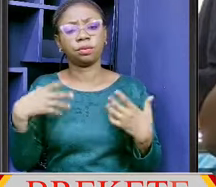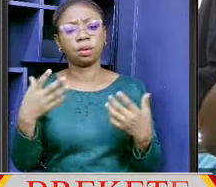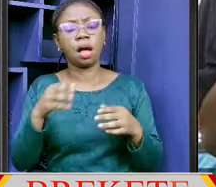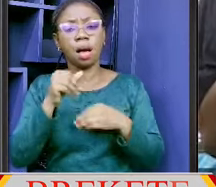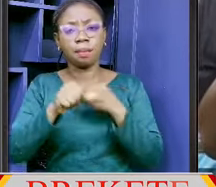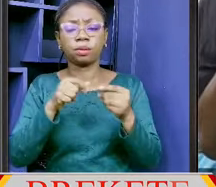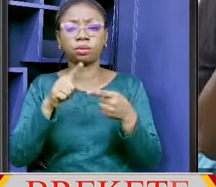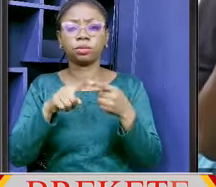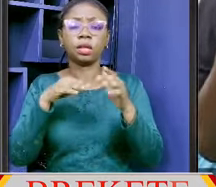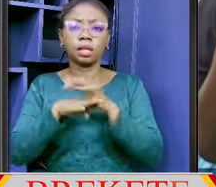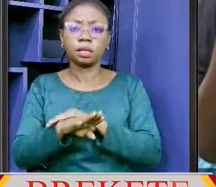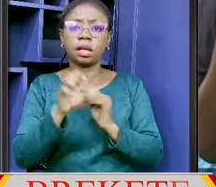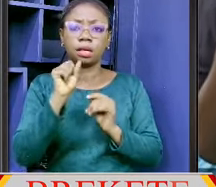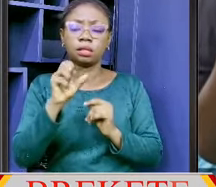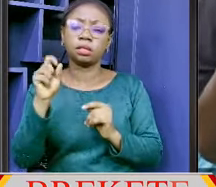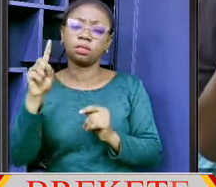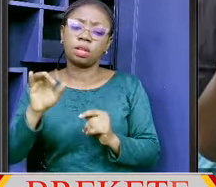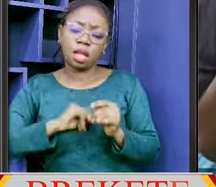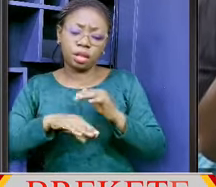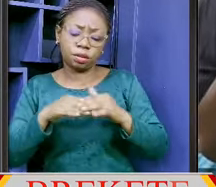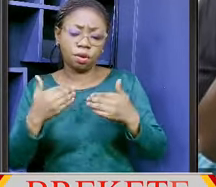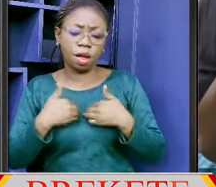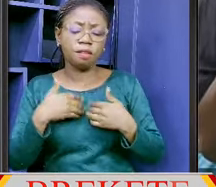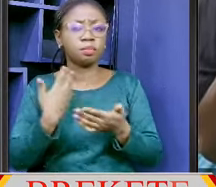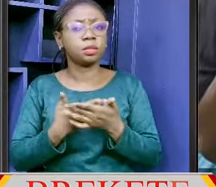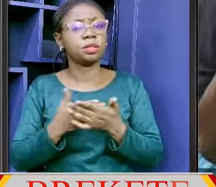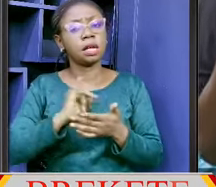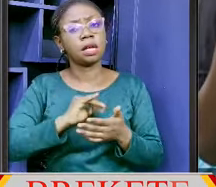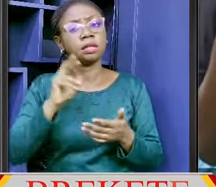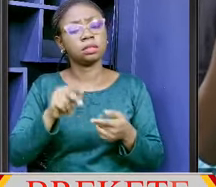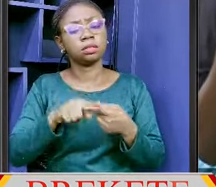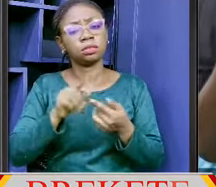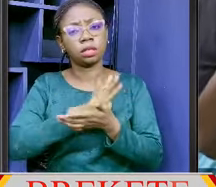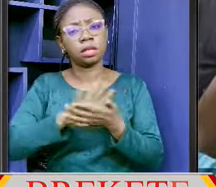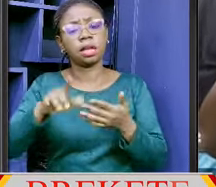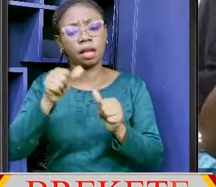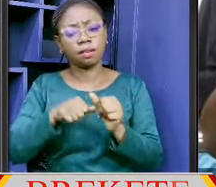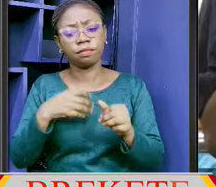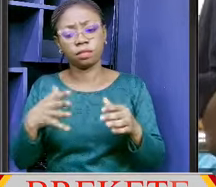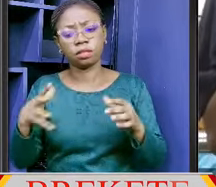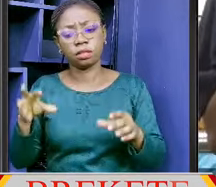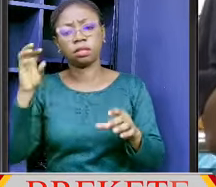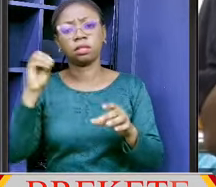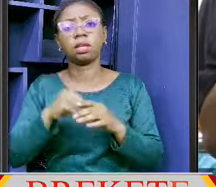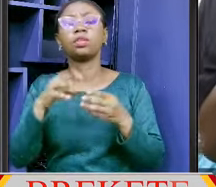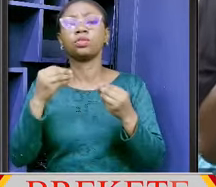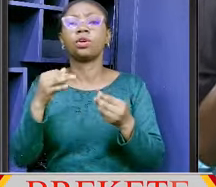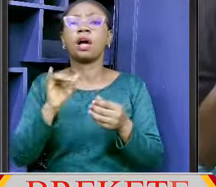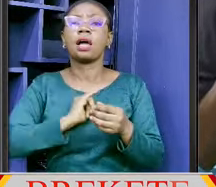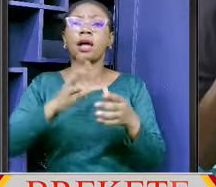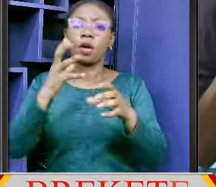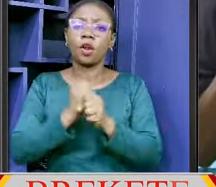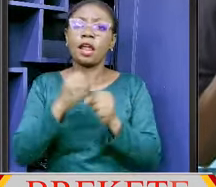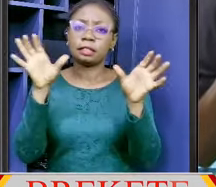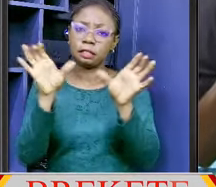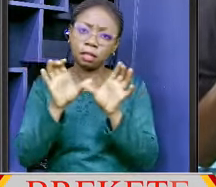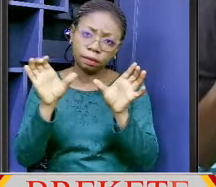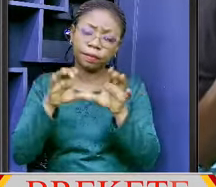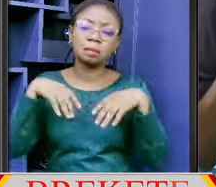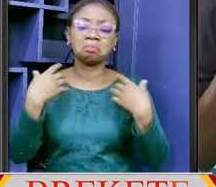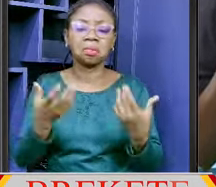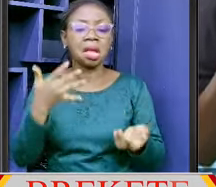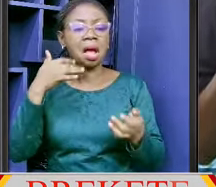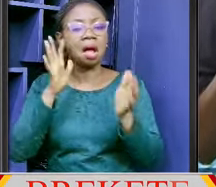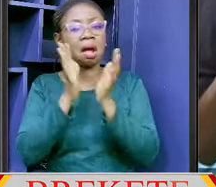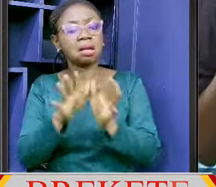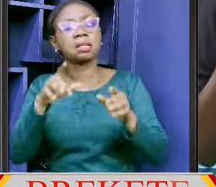money. And I need to clear everything that he has in the school so that I will collect his service ticket. He now say how